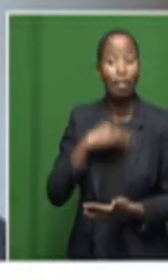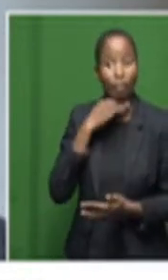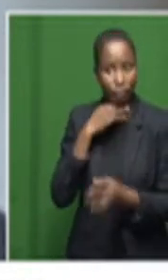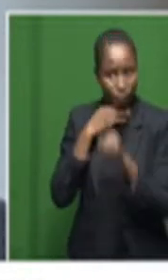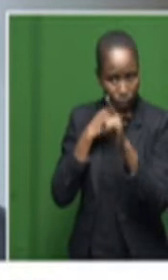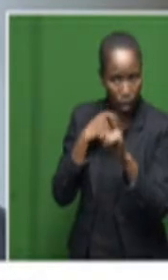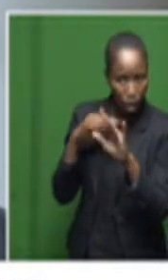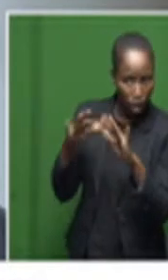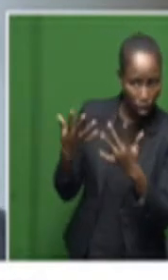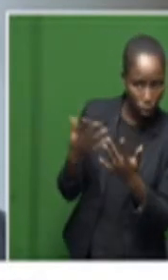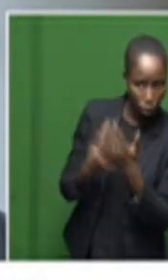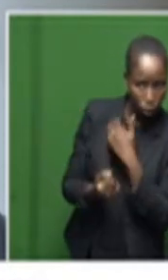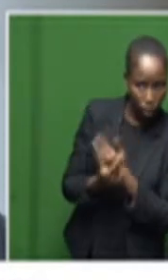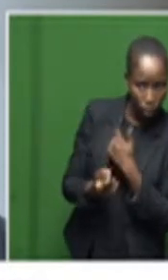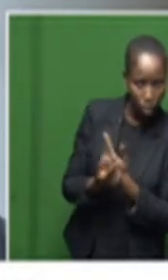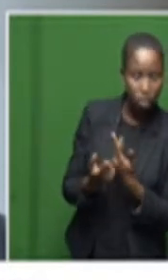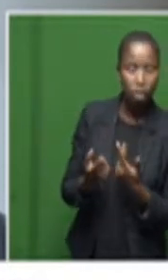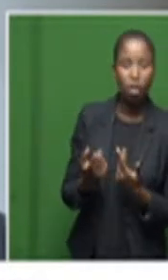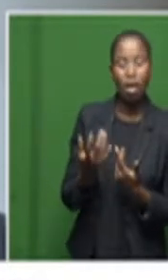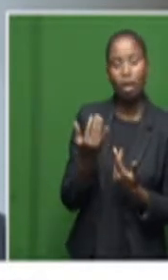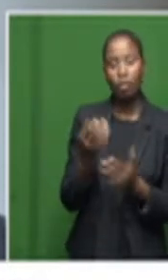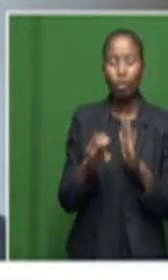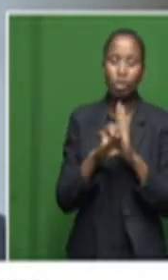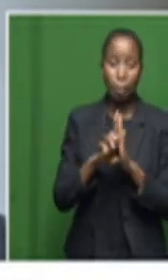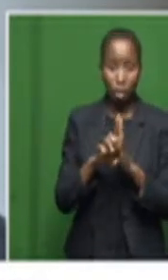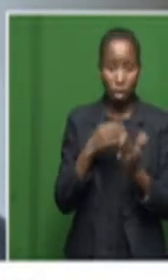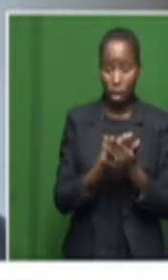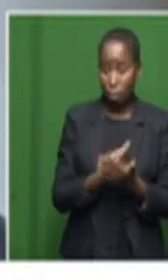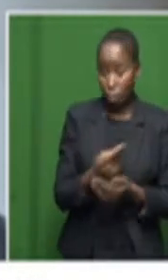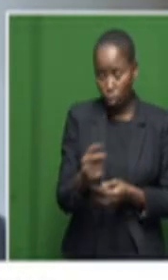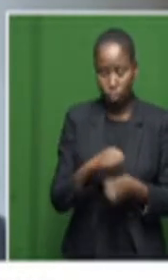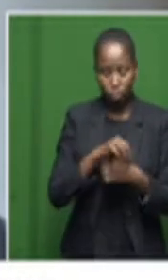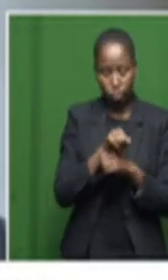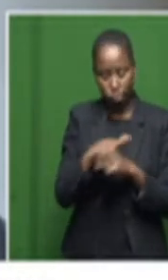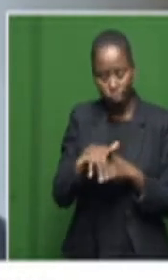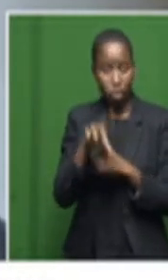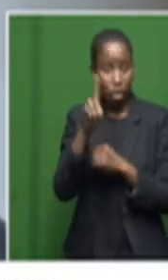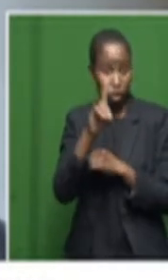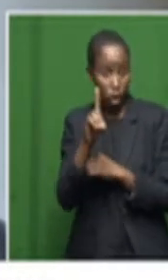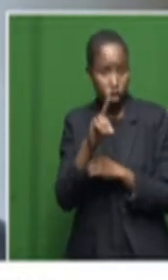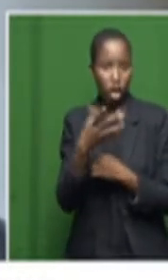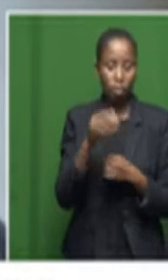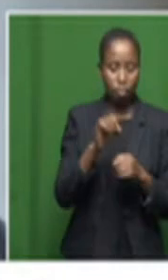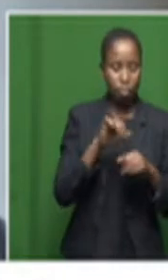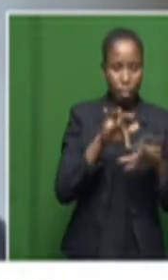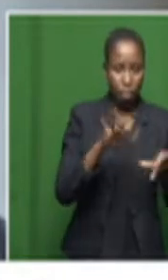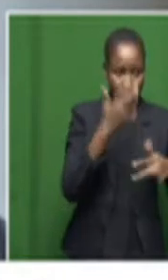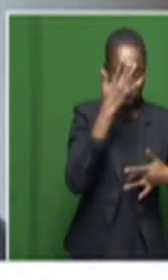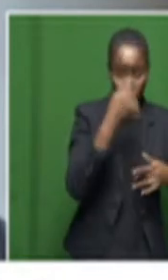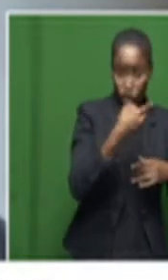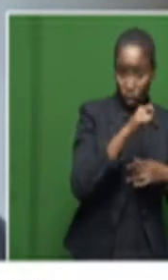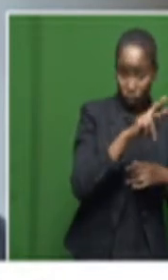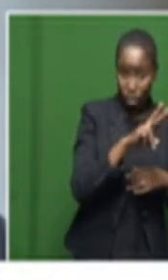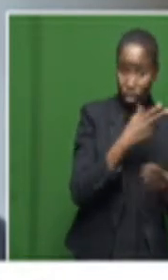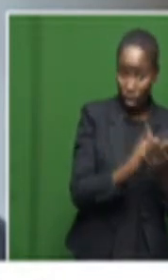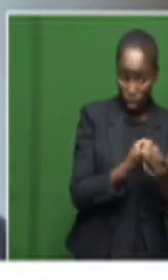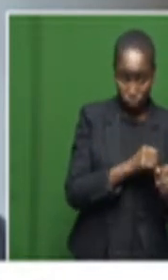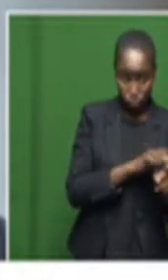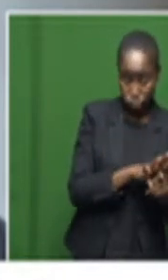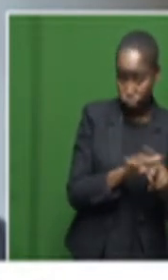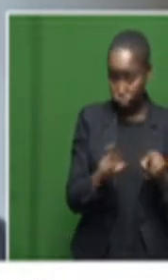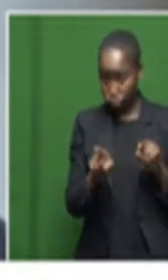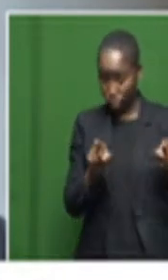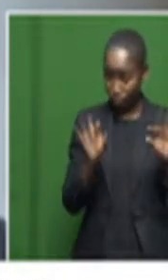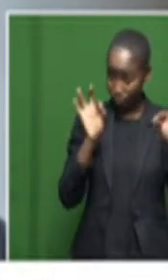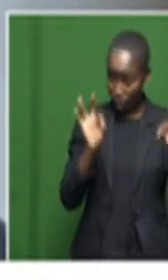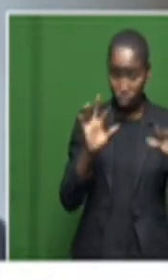it will behave, for instance, with the Delta variant and in populations with HIV. That work is being planned together with the Departments of